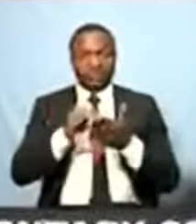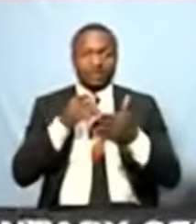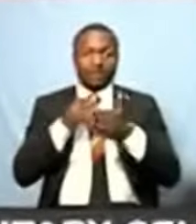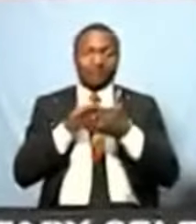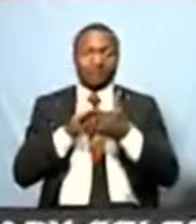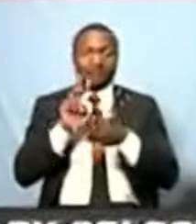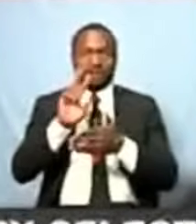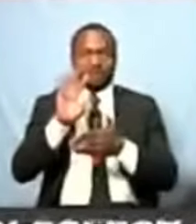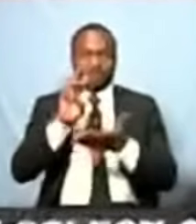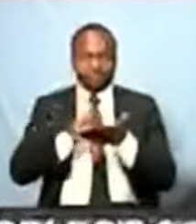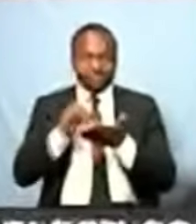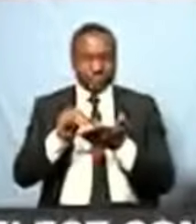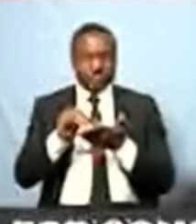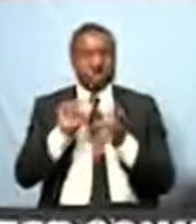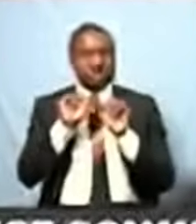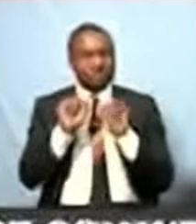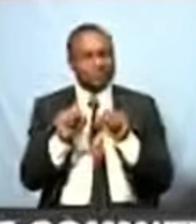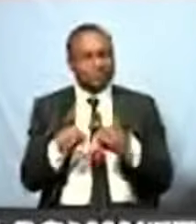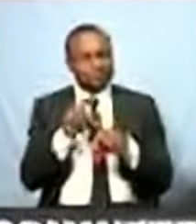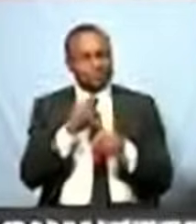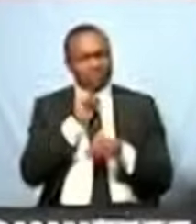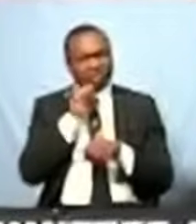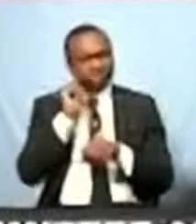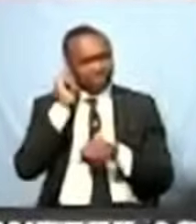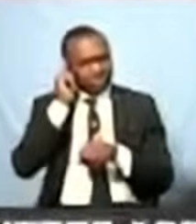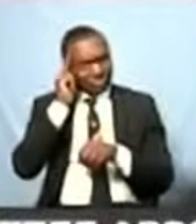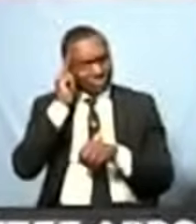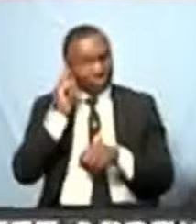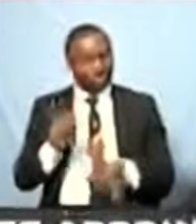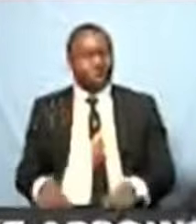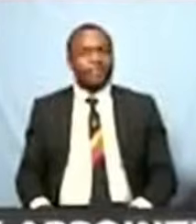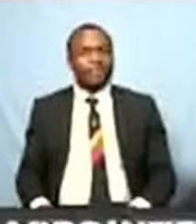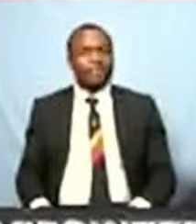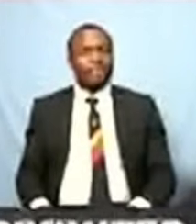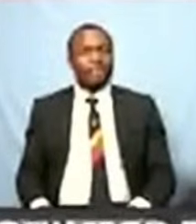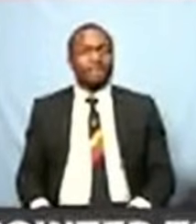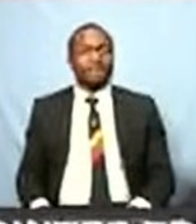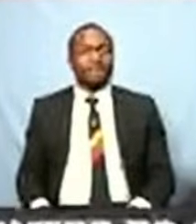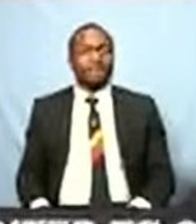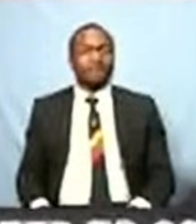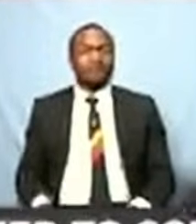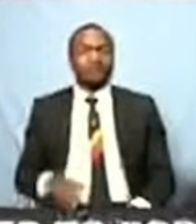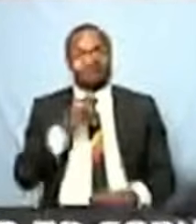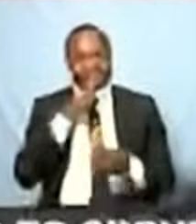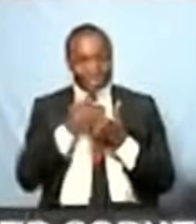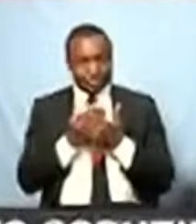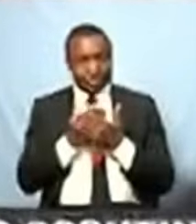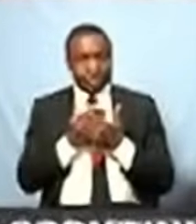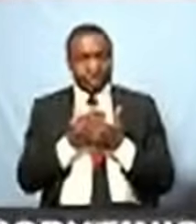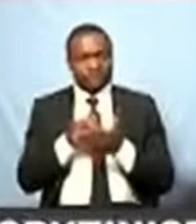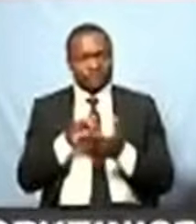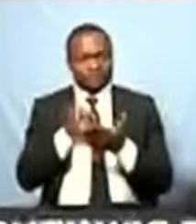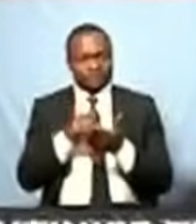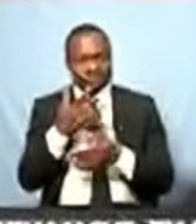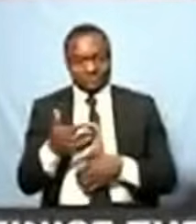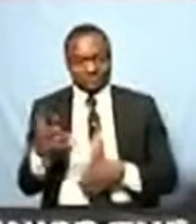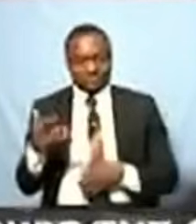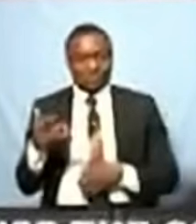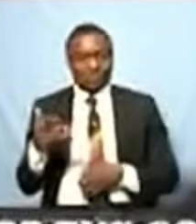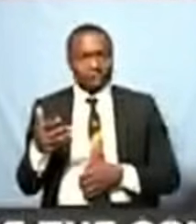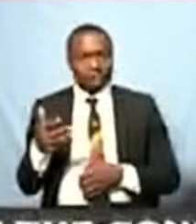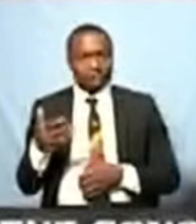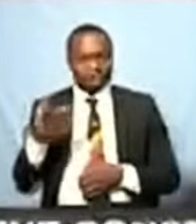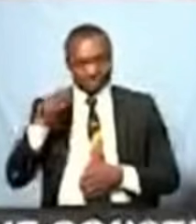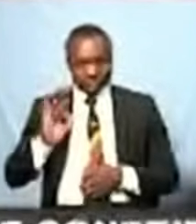million. So don't you think it's quite appropriate that this thing, since